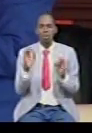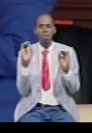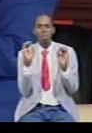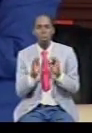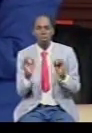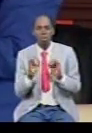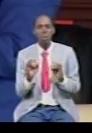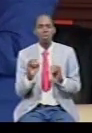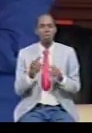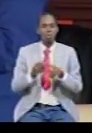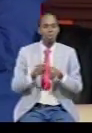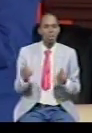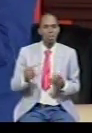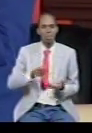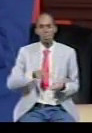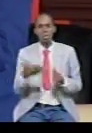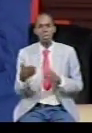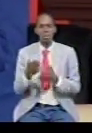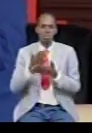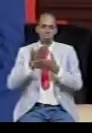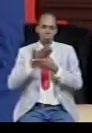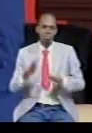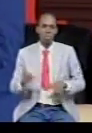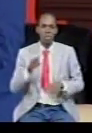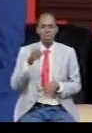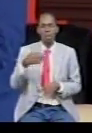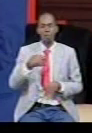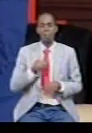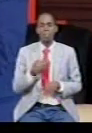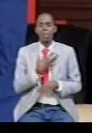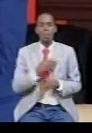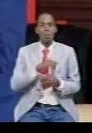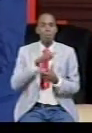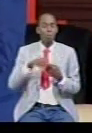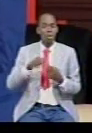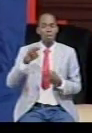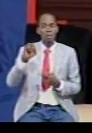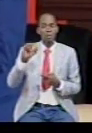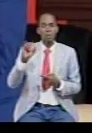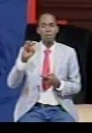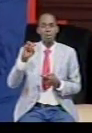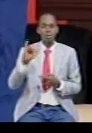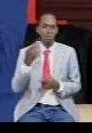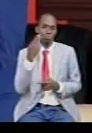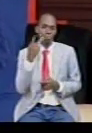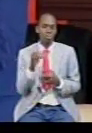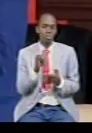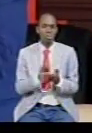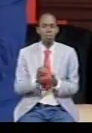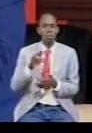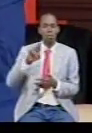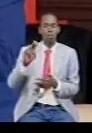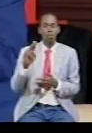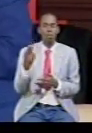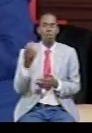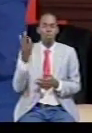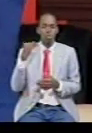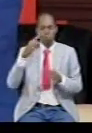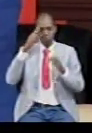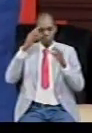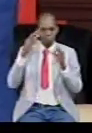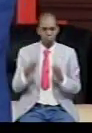death part thee and me. And when she saw that she was steadfastly minded to go with